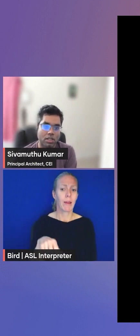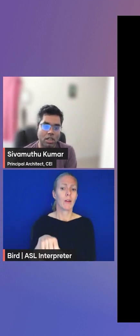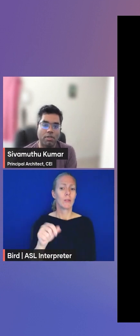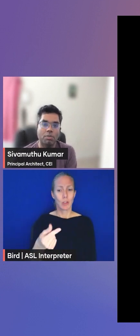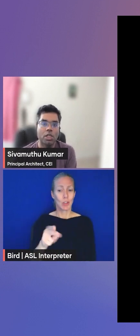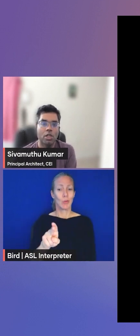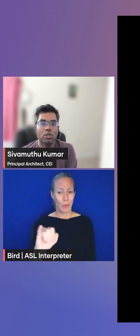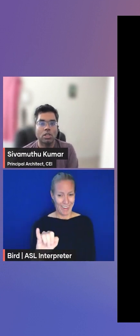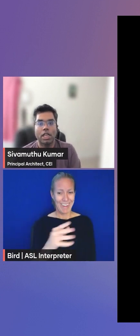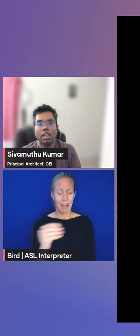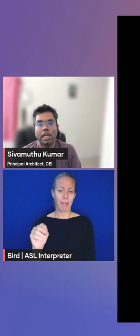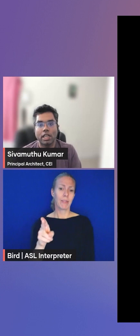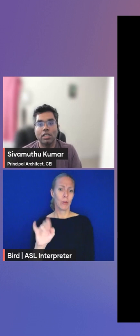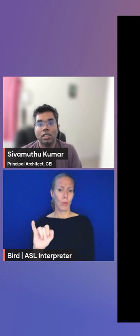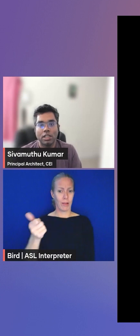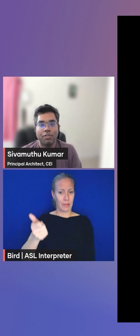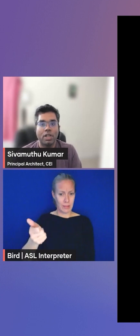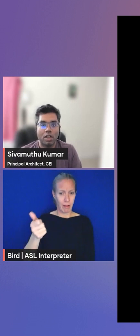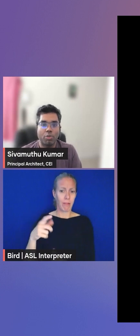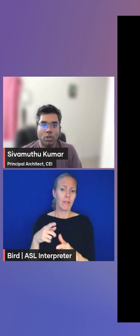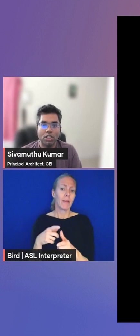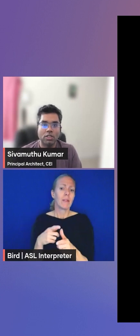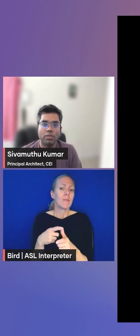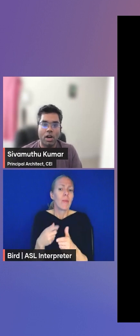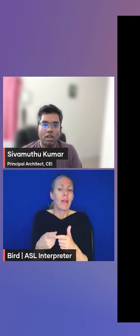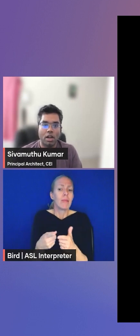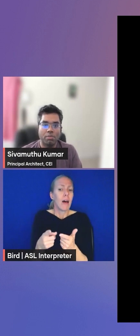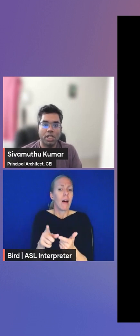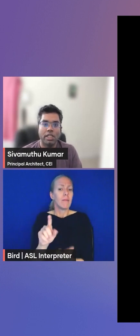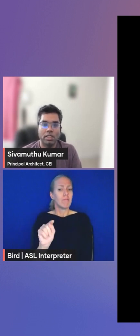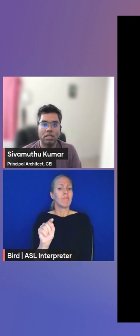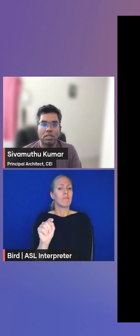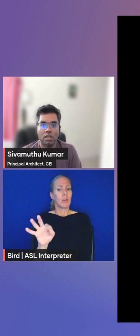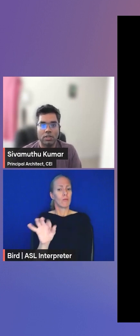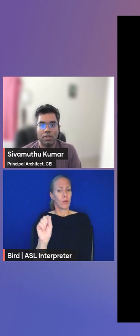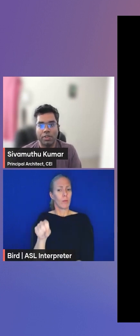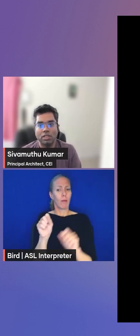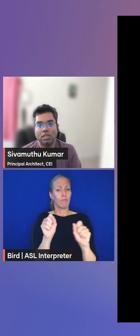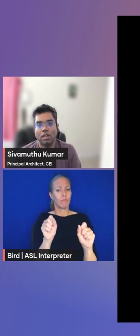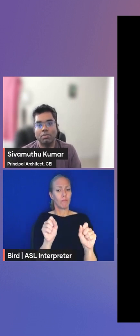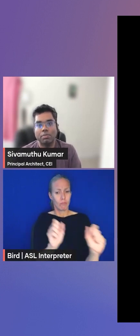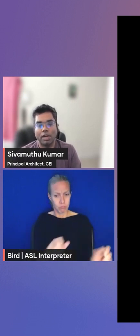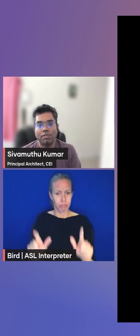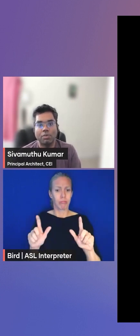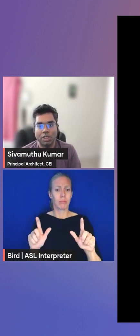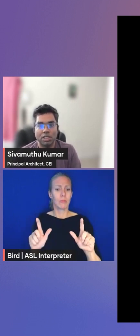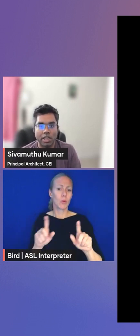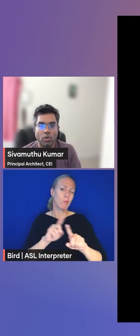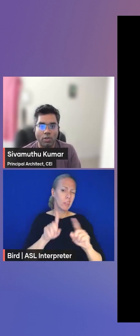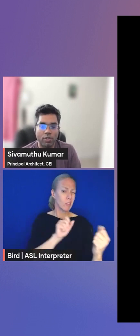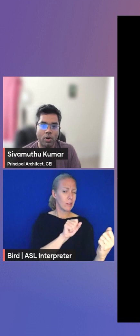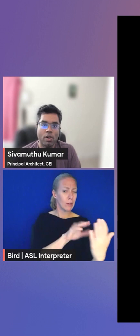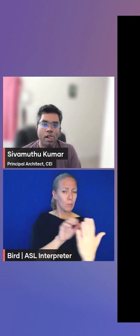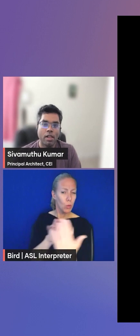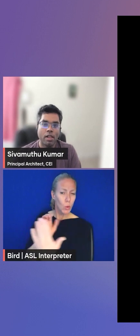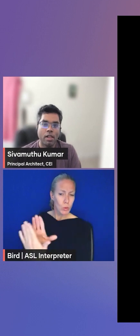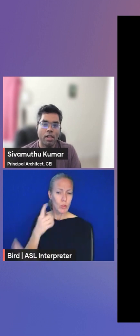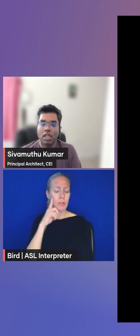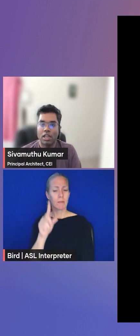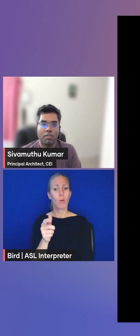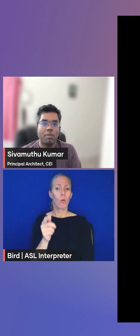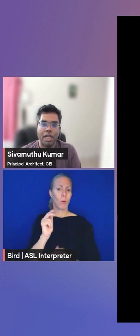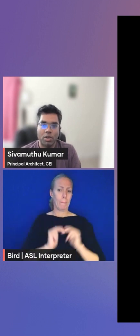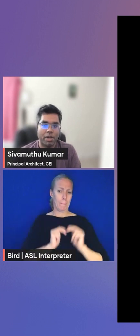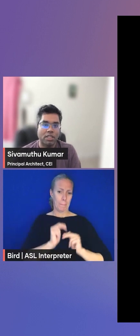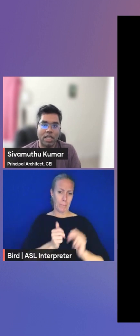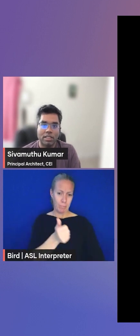the Terraform. So there are different approaches for building this self-service platform engineering workflow.